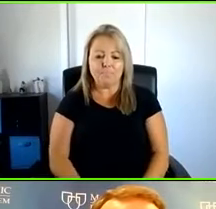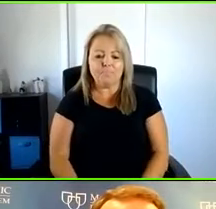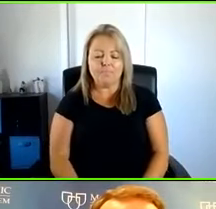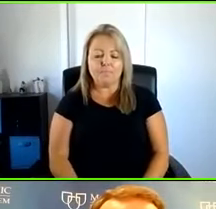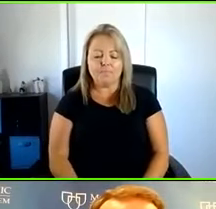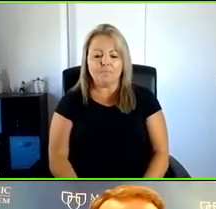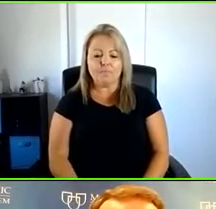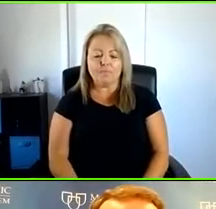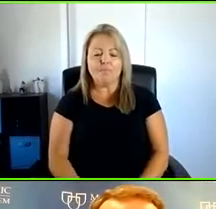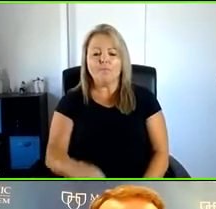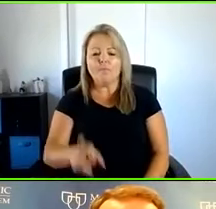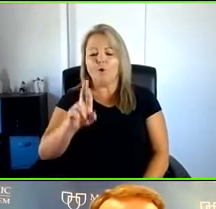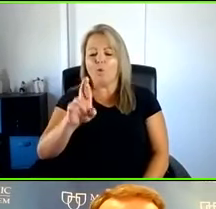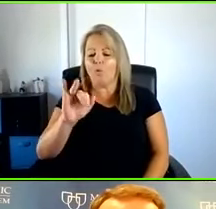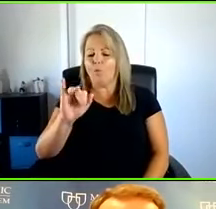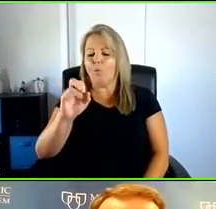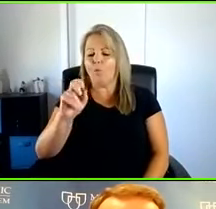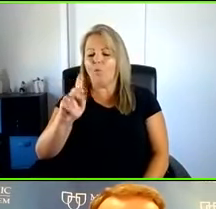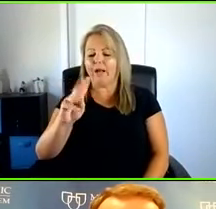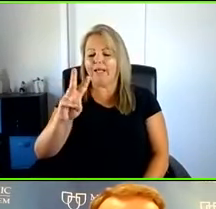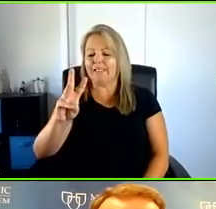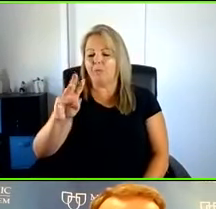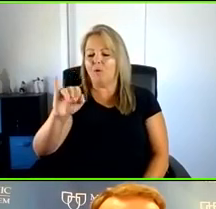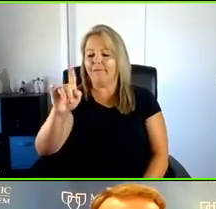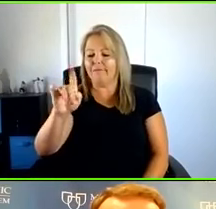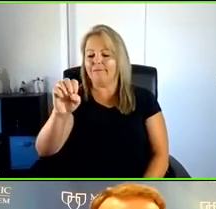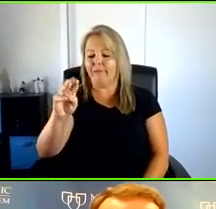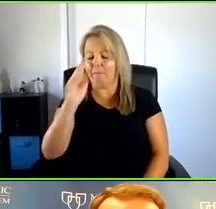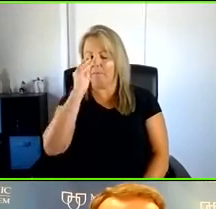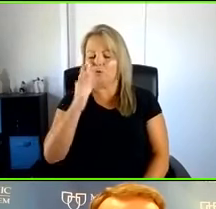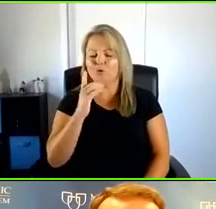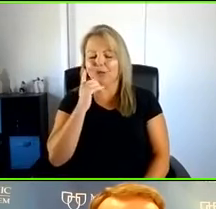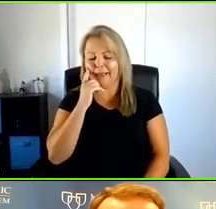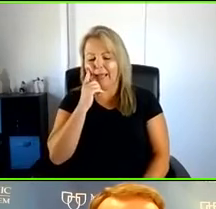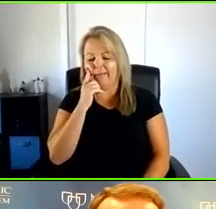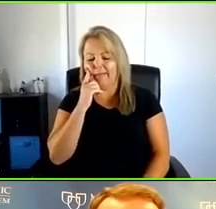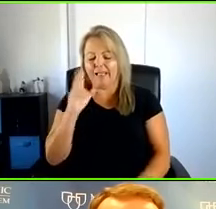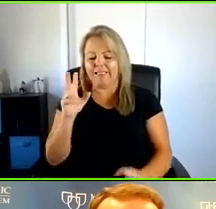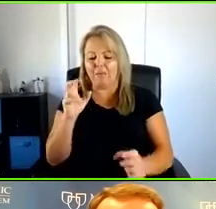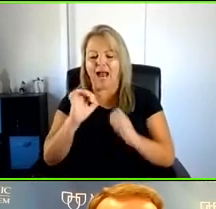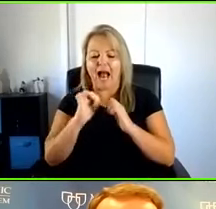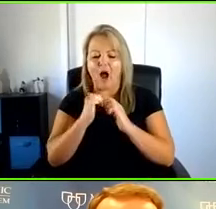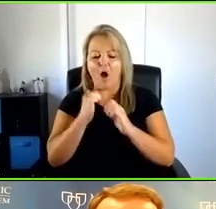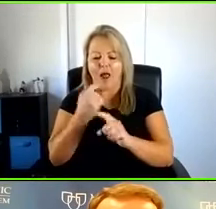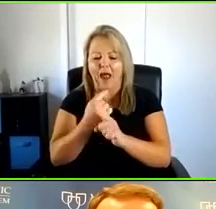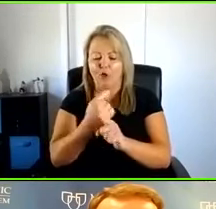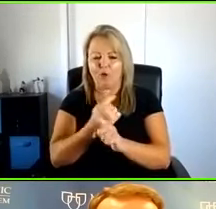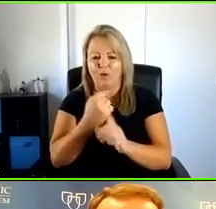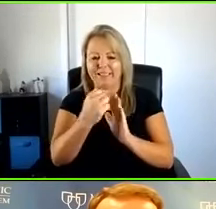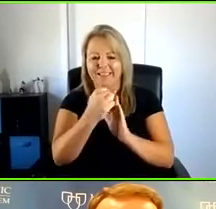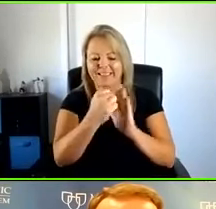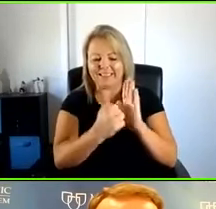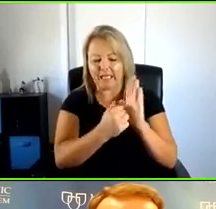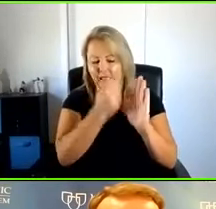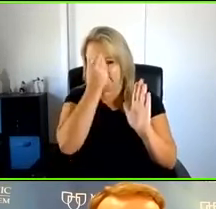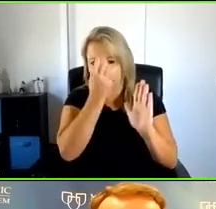Hey, Jen, it's Rick at WIZM News. Just sticking with that topic, how accurate is the state data with case counts?